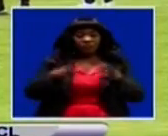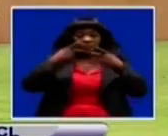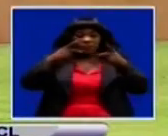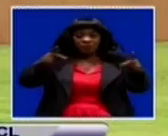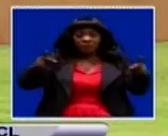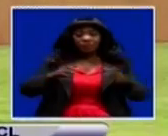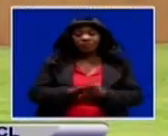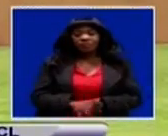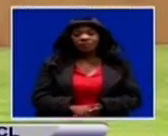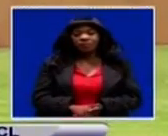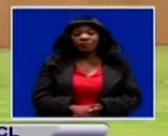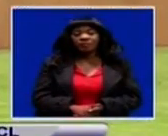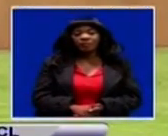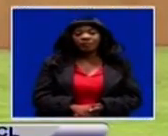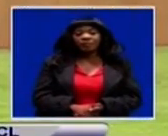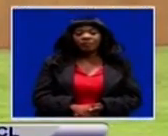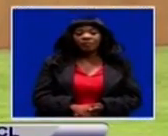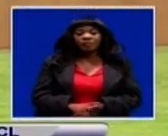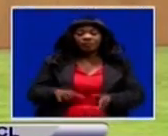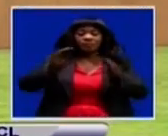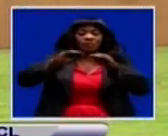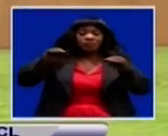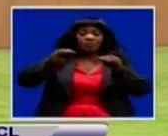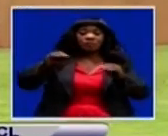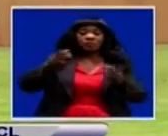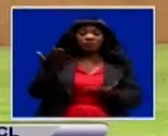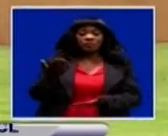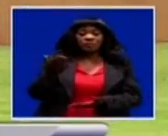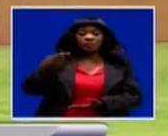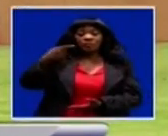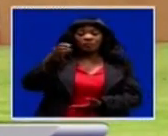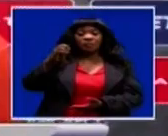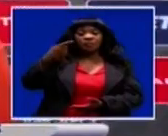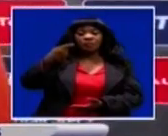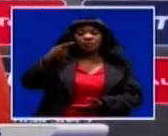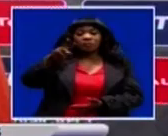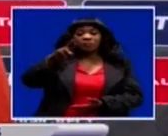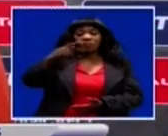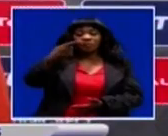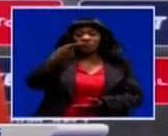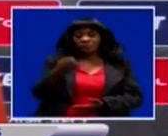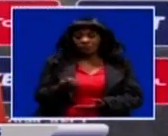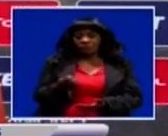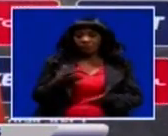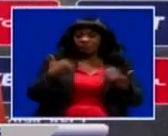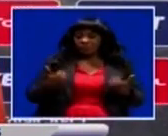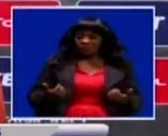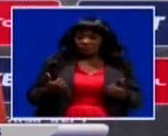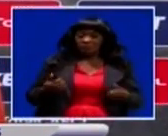Giants. Zesco United coach George Luandamina is not under pressure. What pressure are you talking